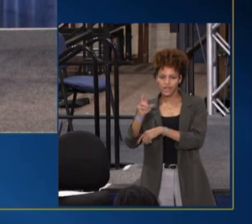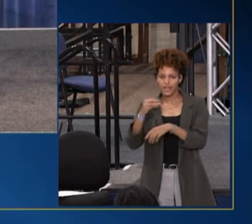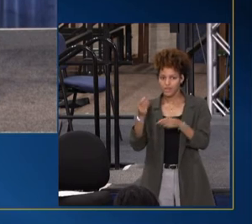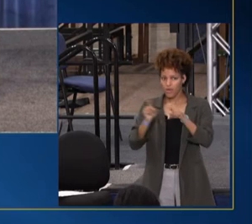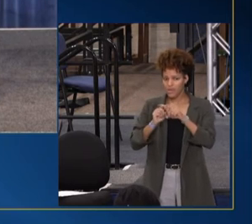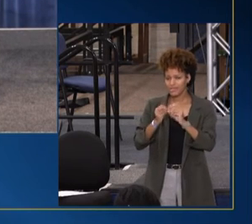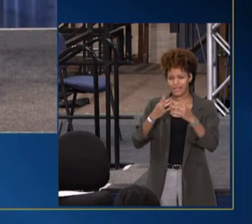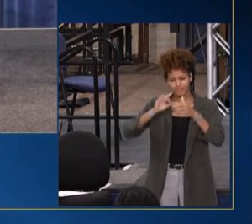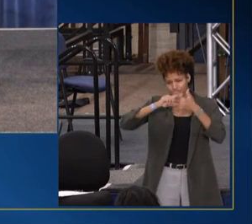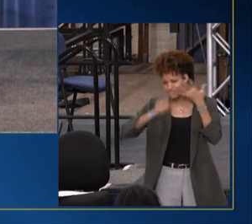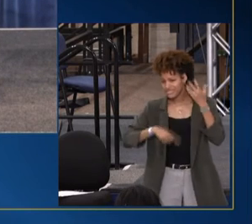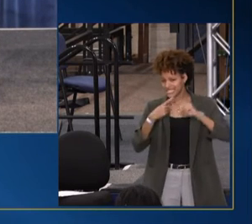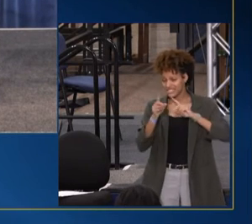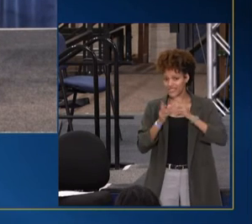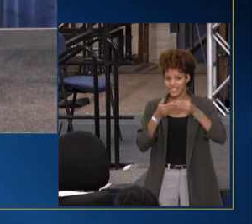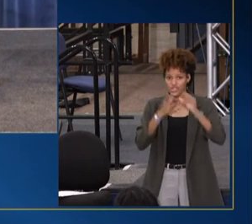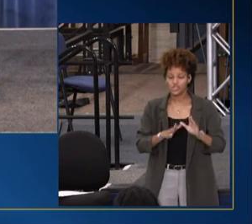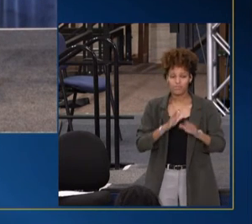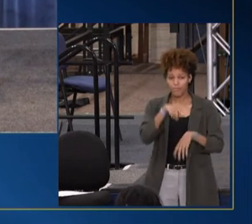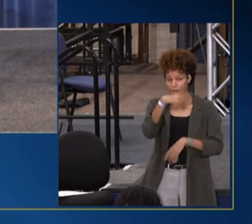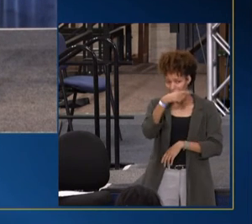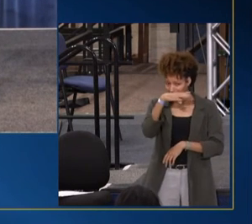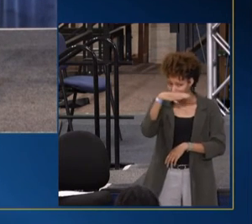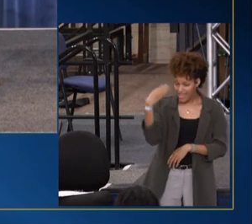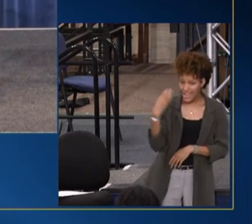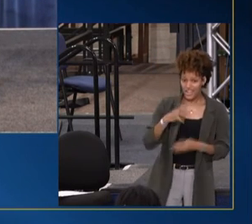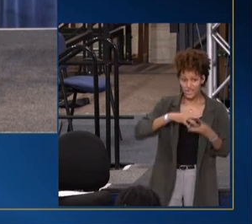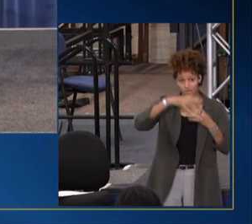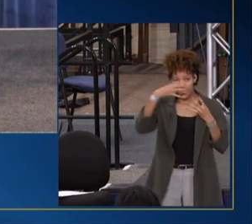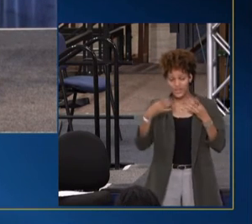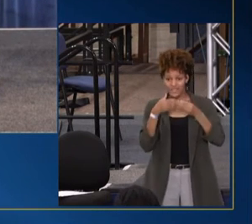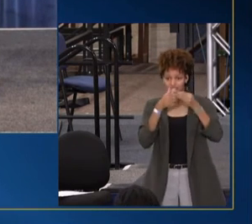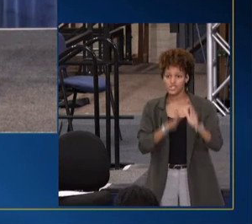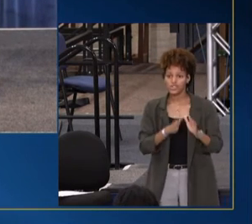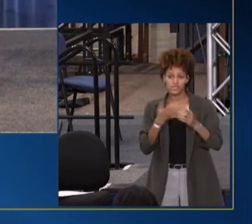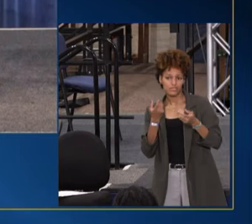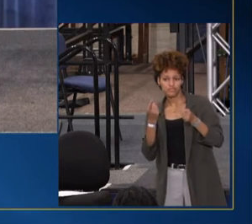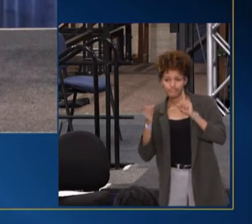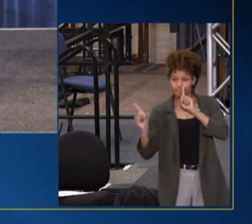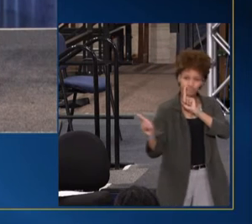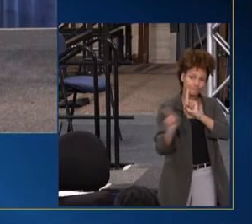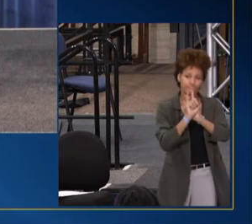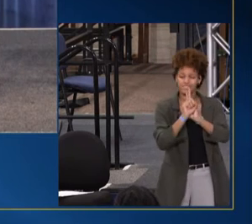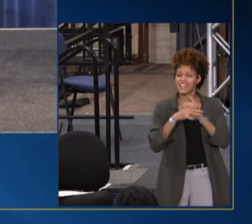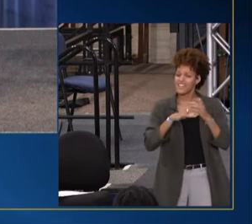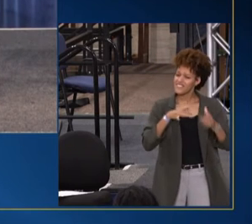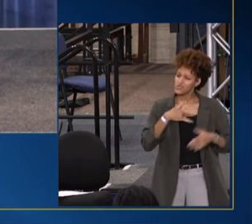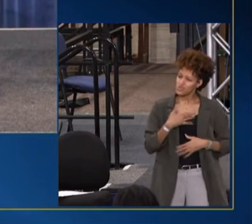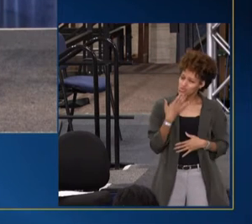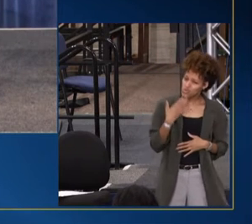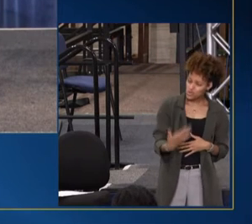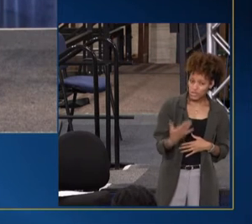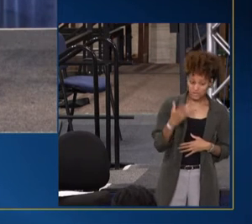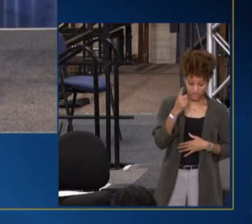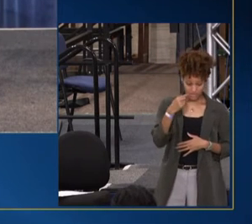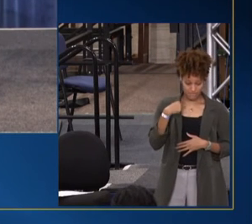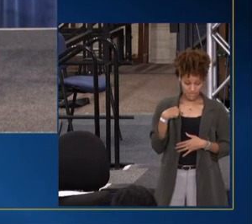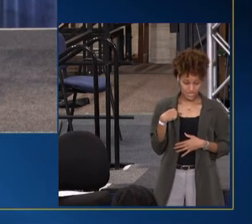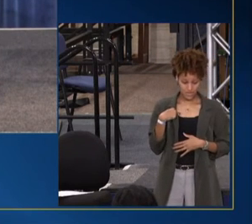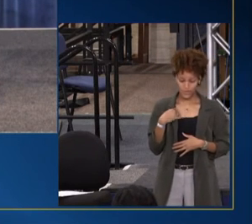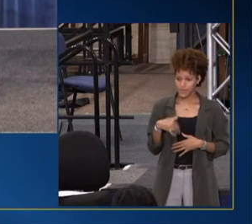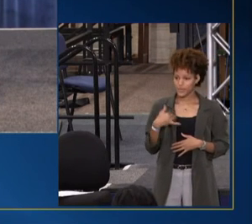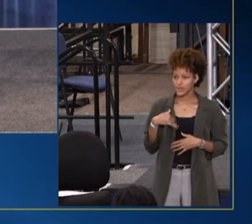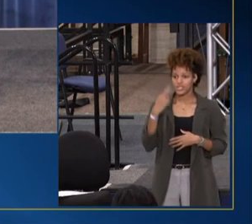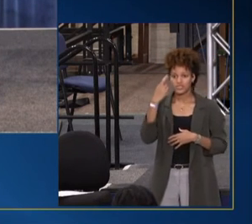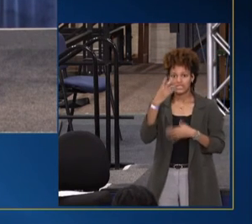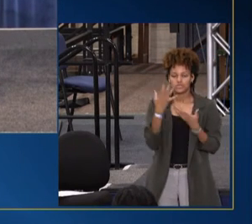many others. Like, Black queer leaders are at the forefront right now, and it feels good. For me, the reason why it really matters, I feel like,